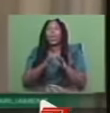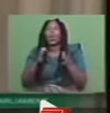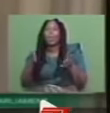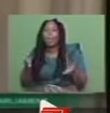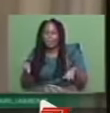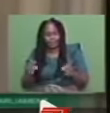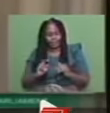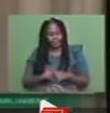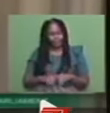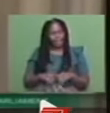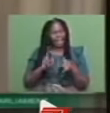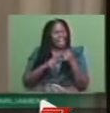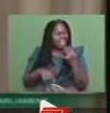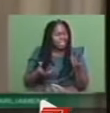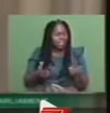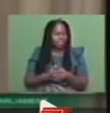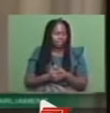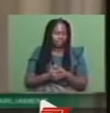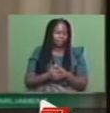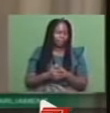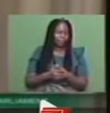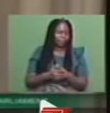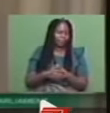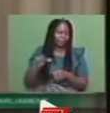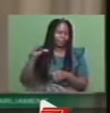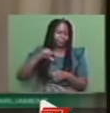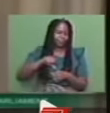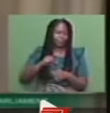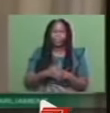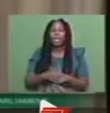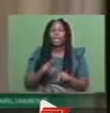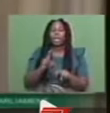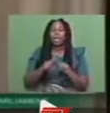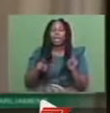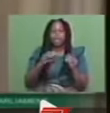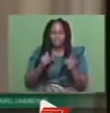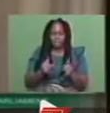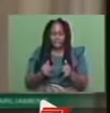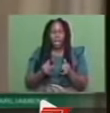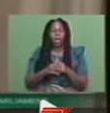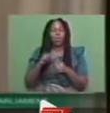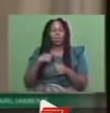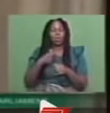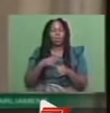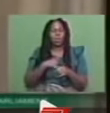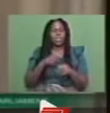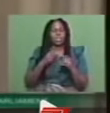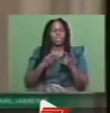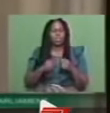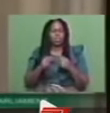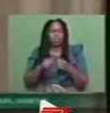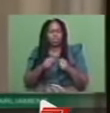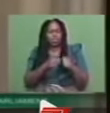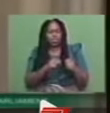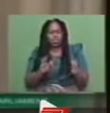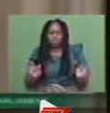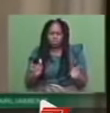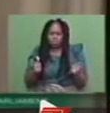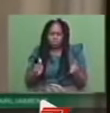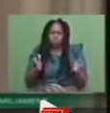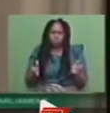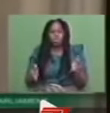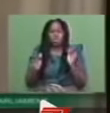providers and institutions on an electronically secured platform. That is what was to be started there